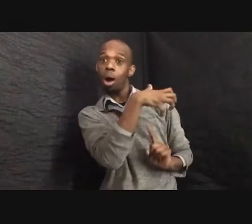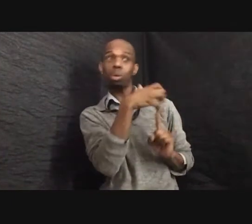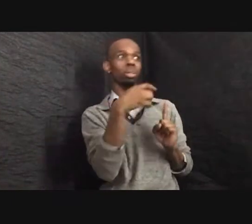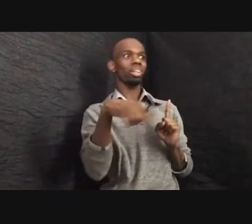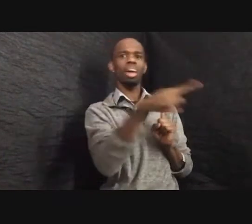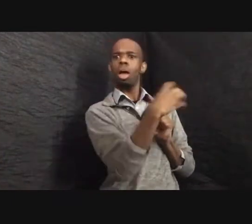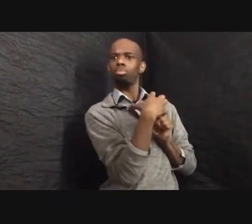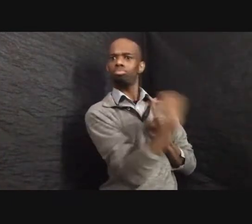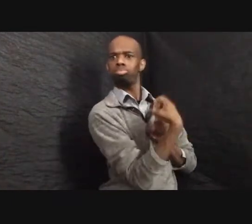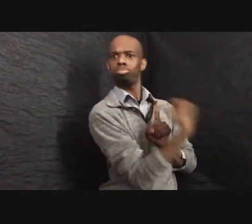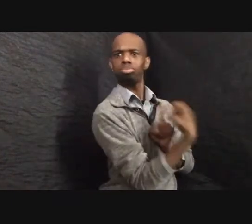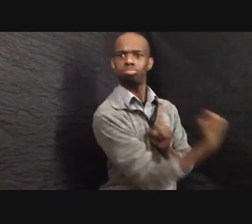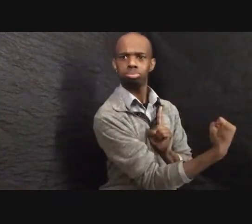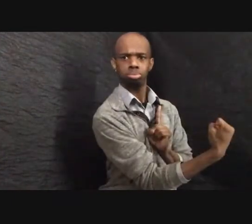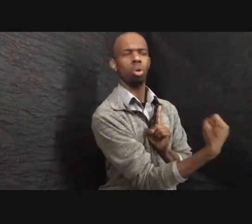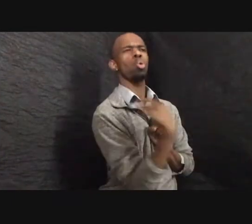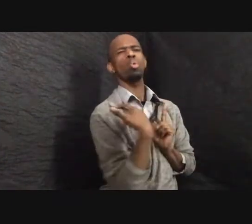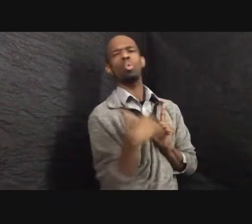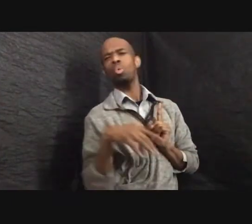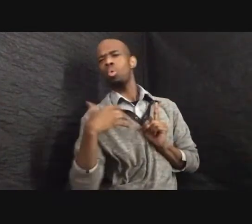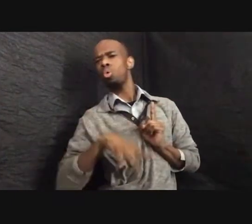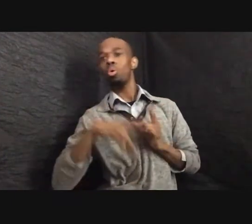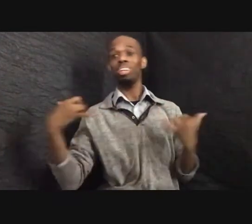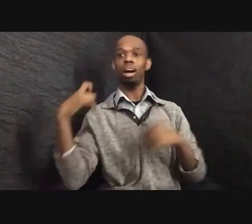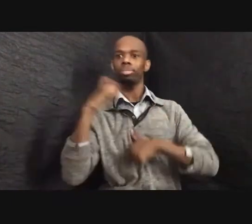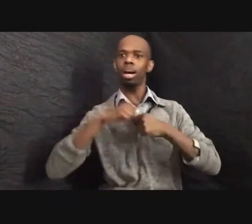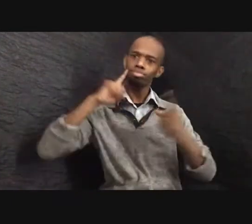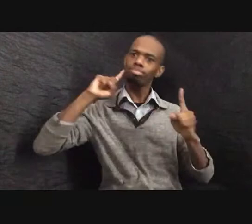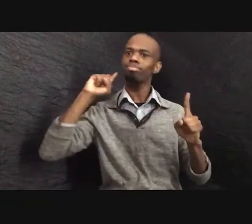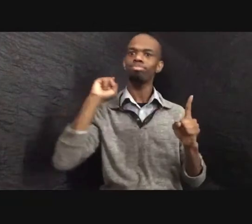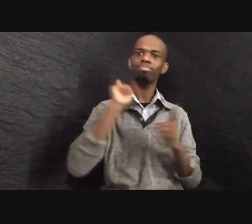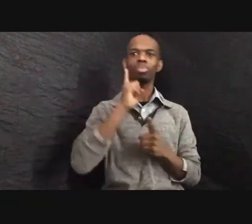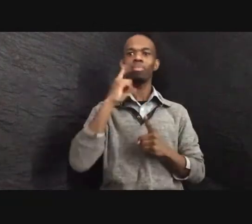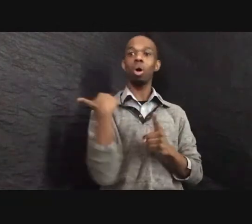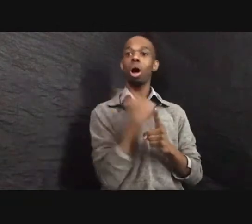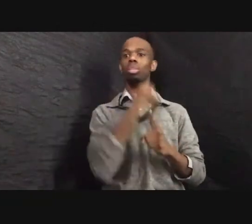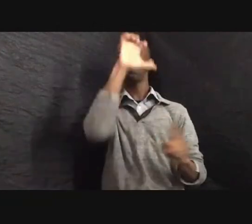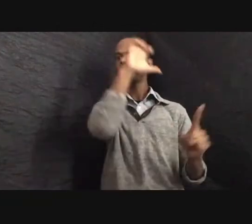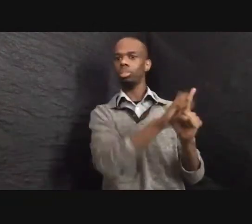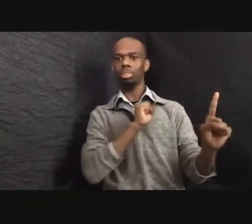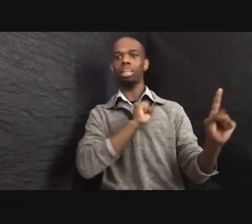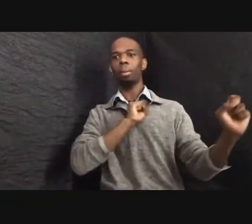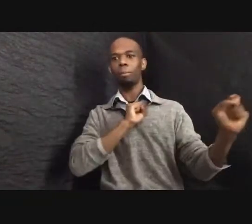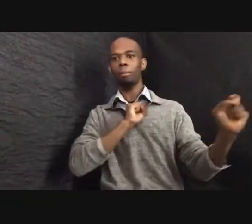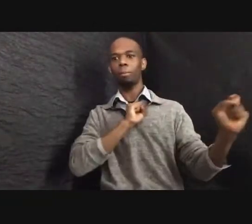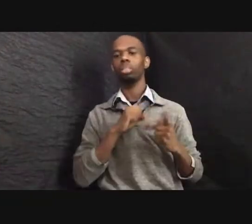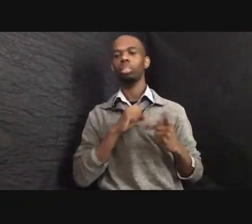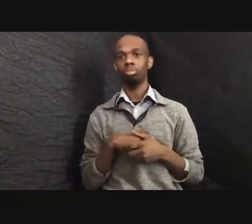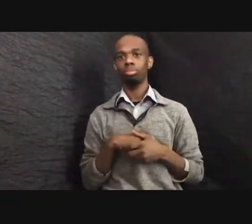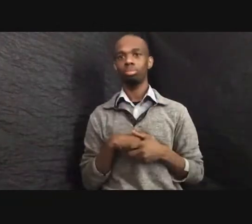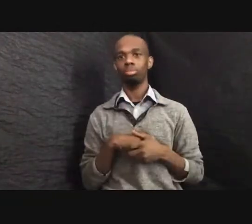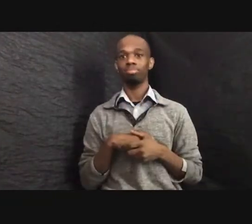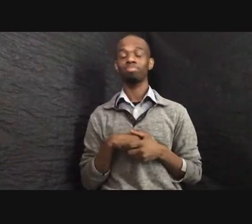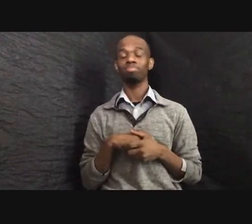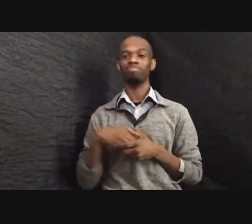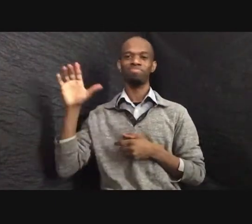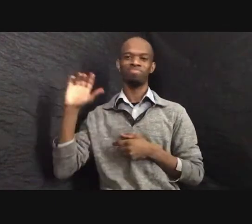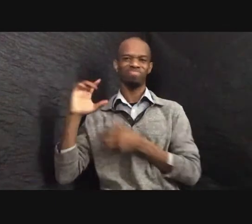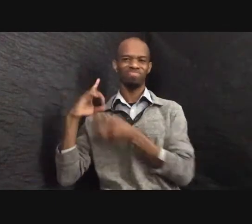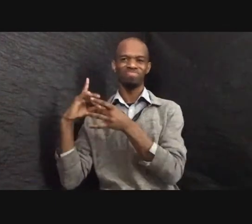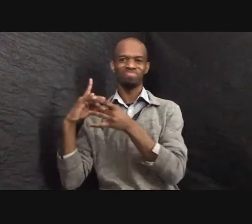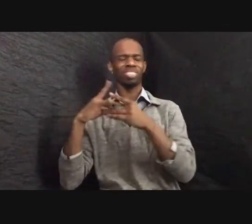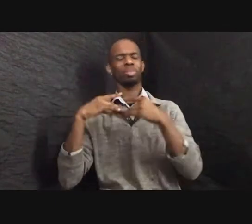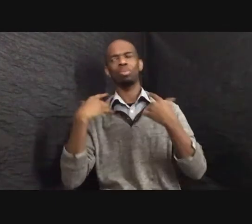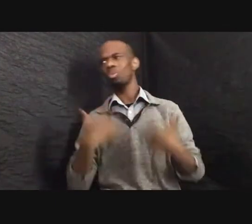opportunities. Come on, Ephraim. Teacher proud of you. Teacher's proud of you. Taught me